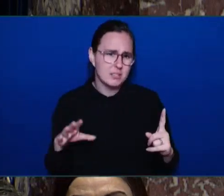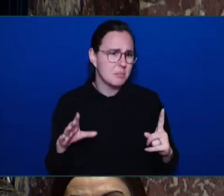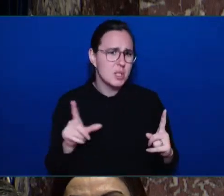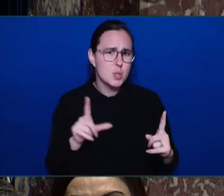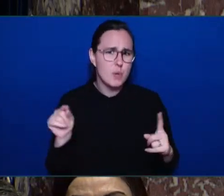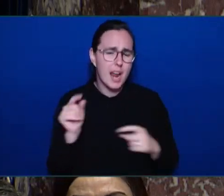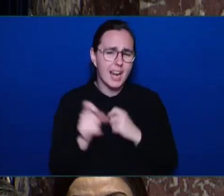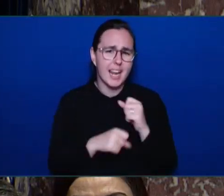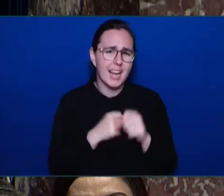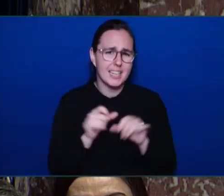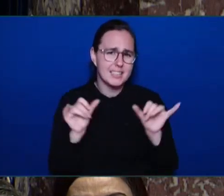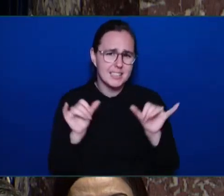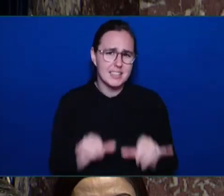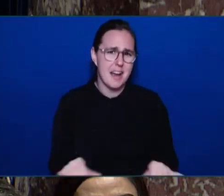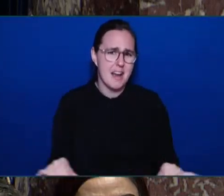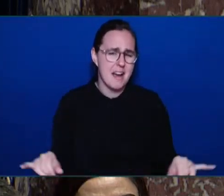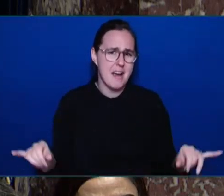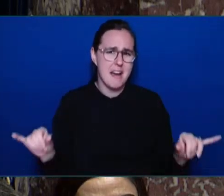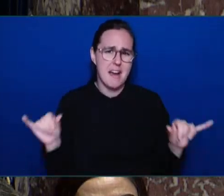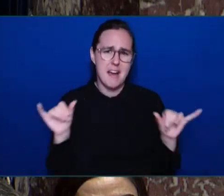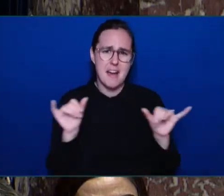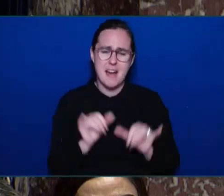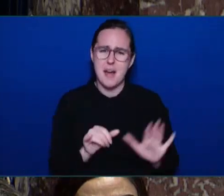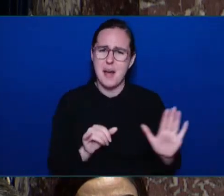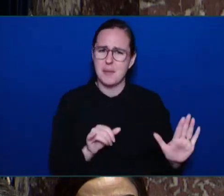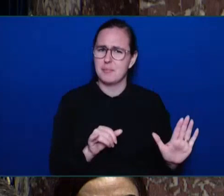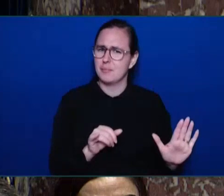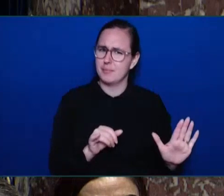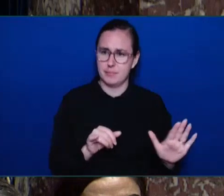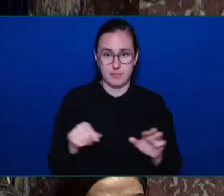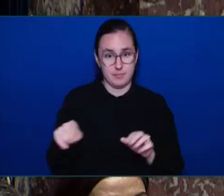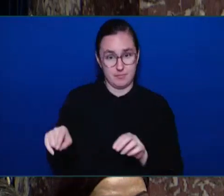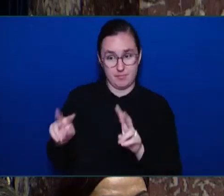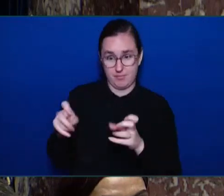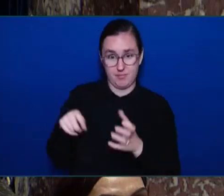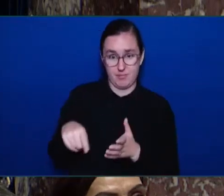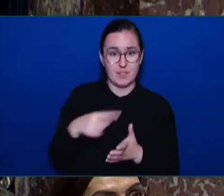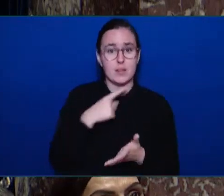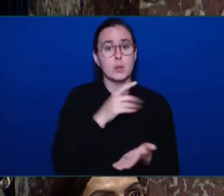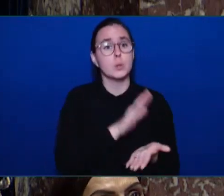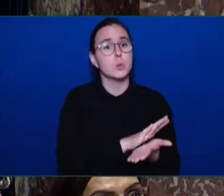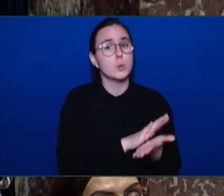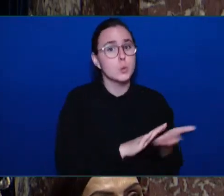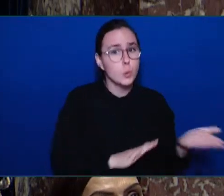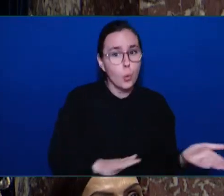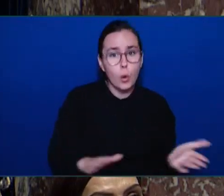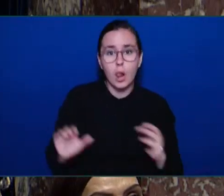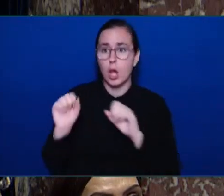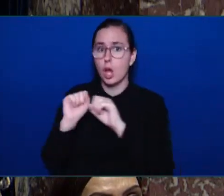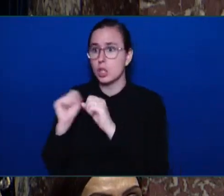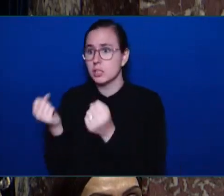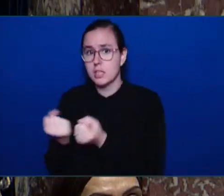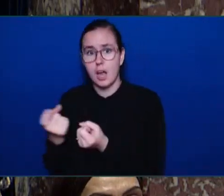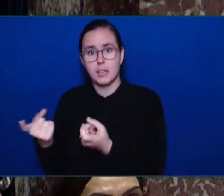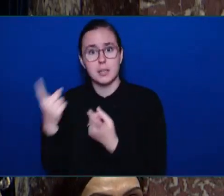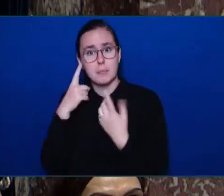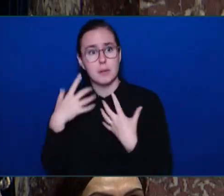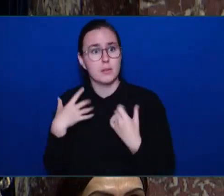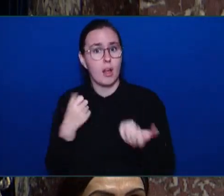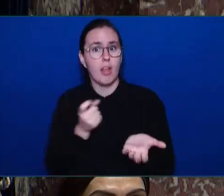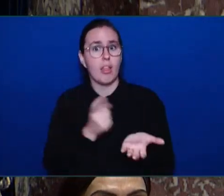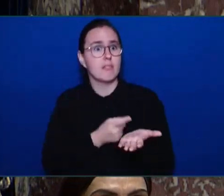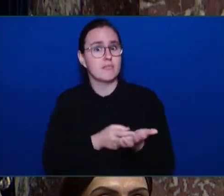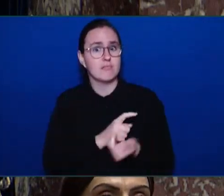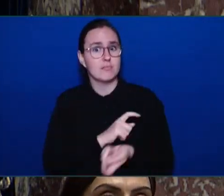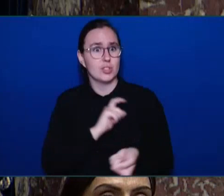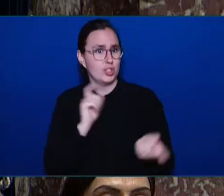"When you consider how schools, society, and the conversations about mental health have changed, 20-year-old ratios are a travesty